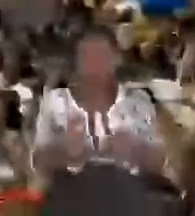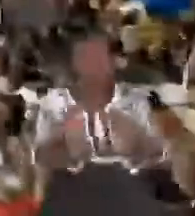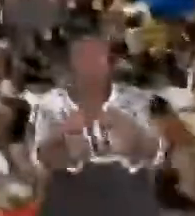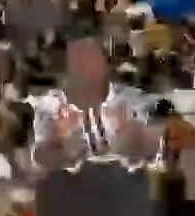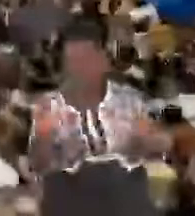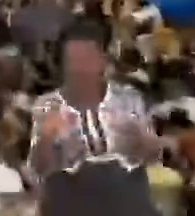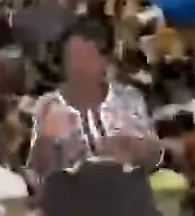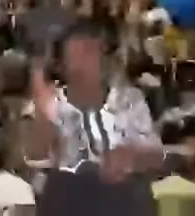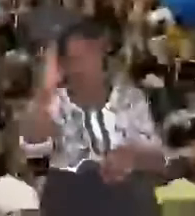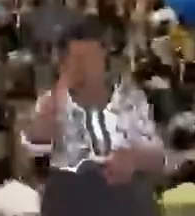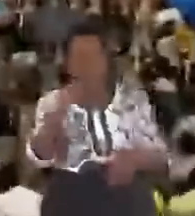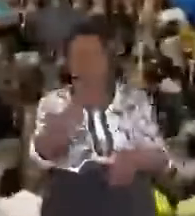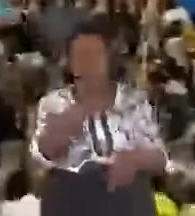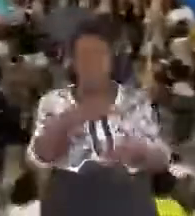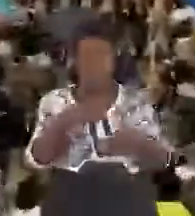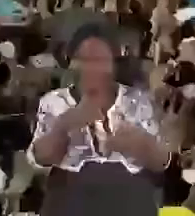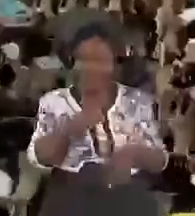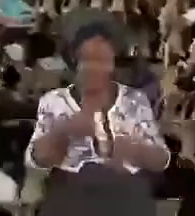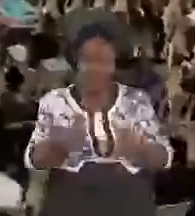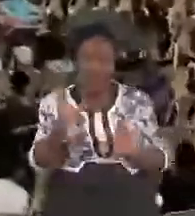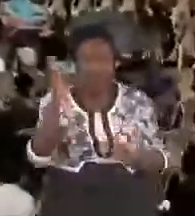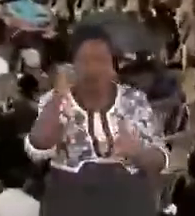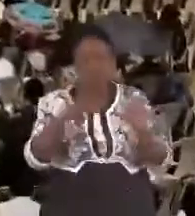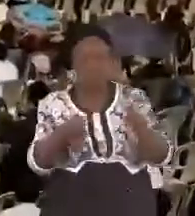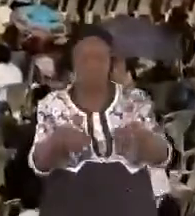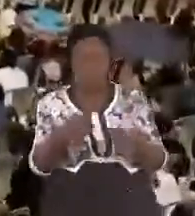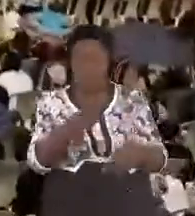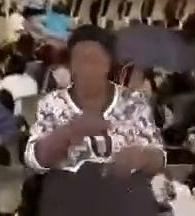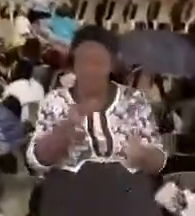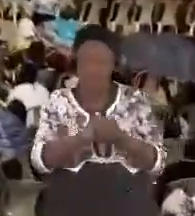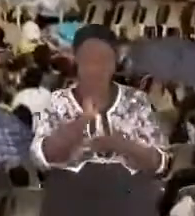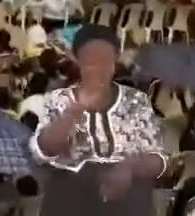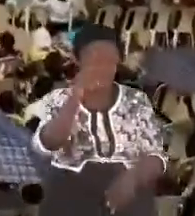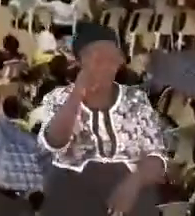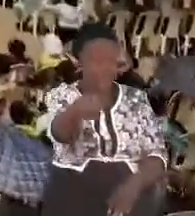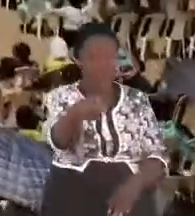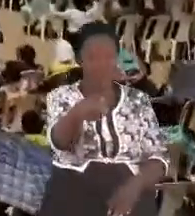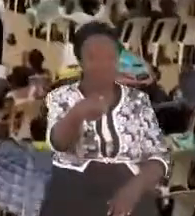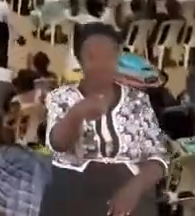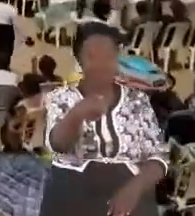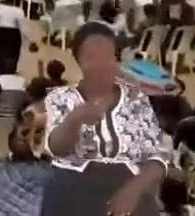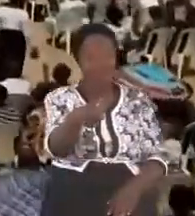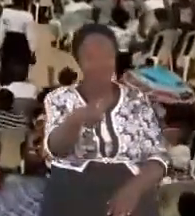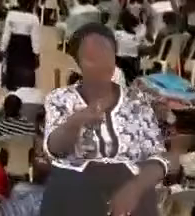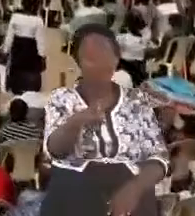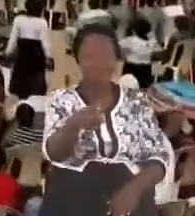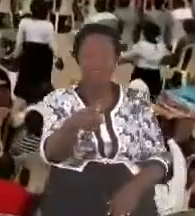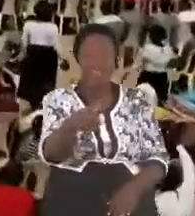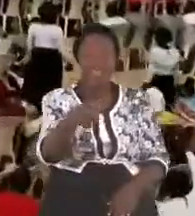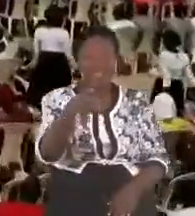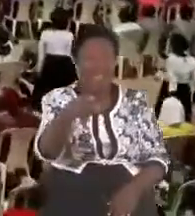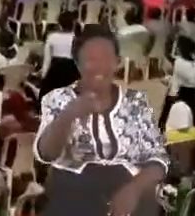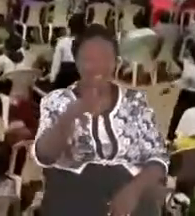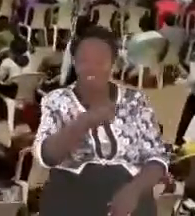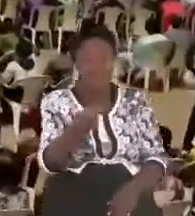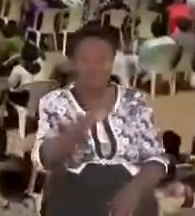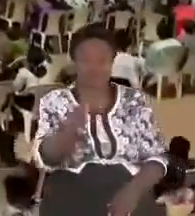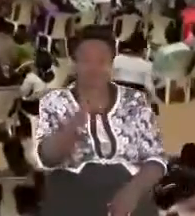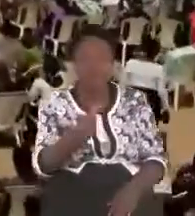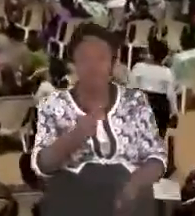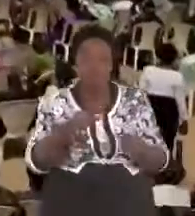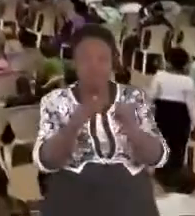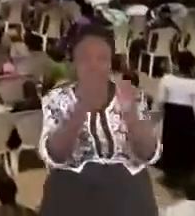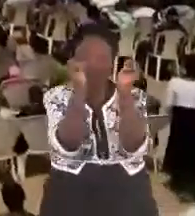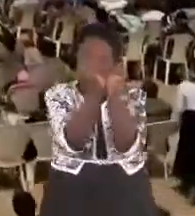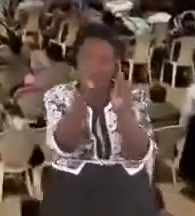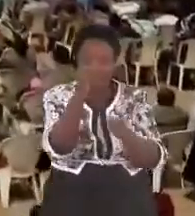let him go. That's you. They will not keep on binding you. They will not keep